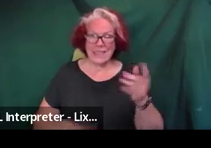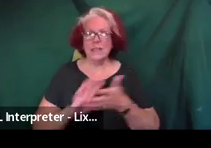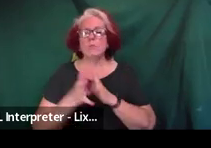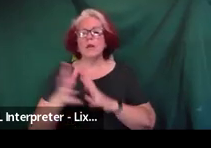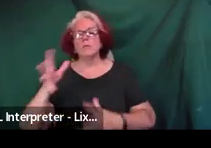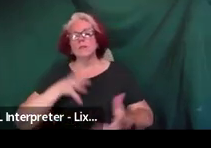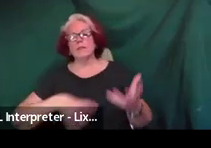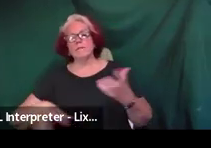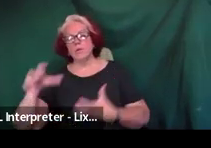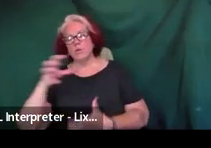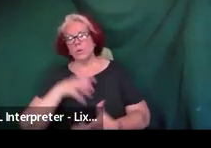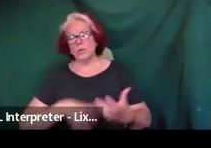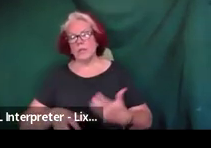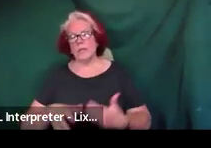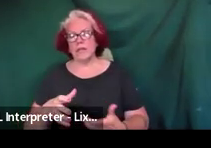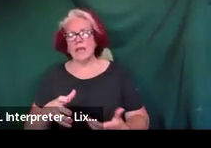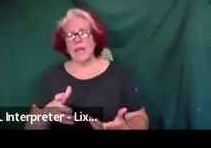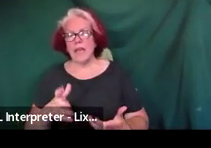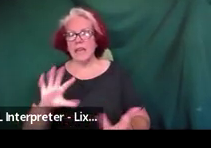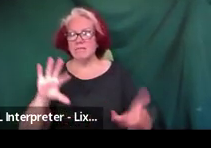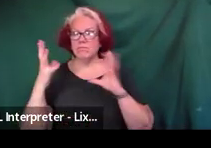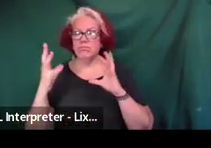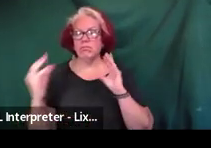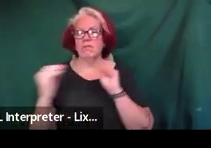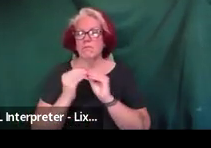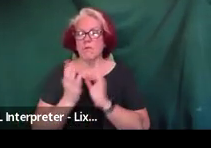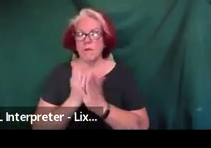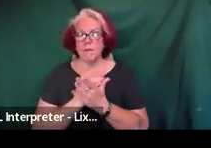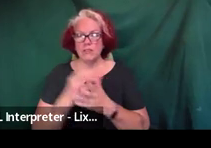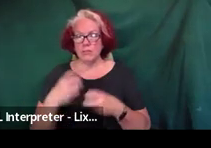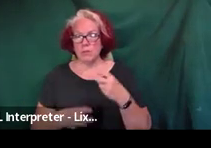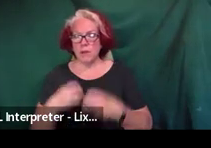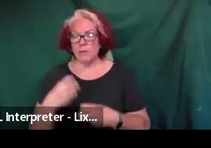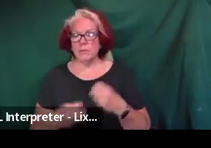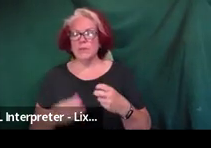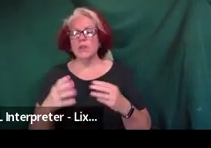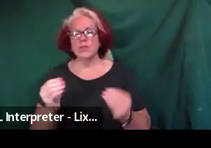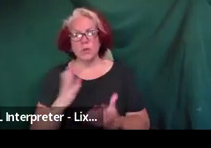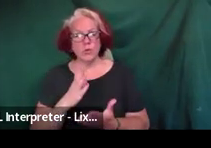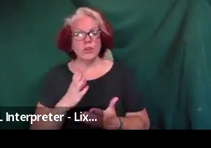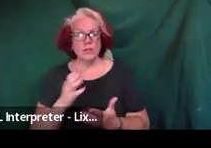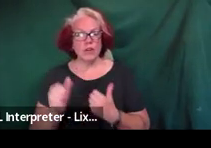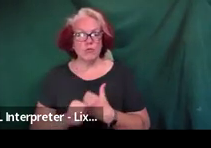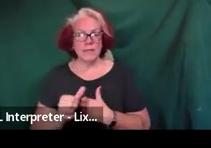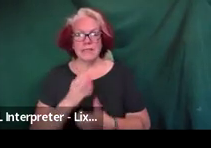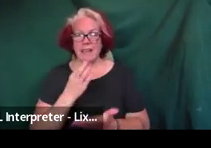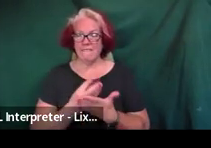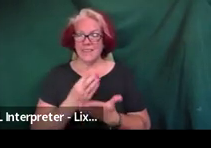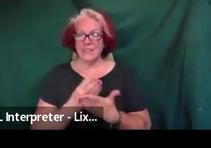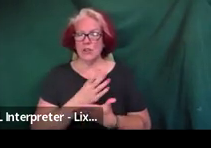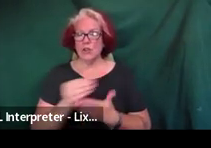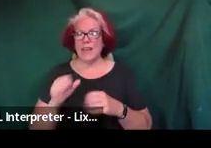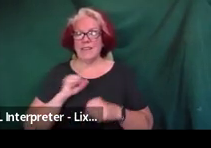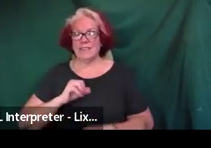confusing and aggravates the whole budget issue. So there is a risk, both fiscal and staffing